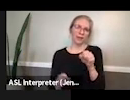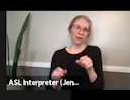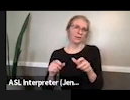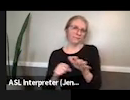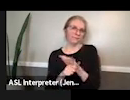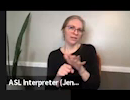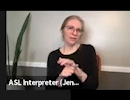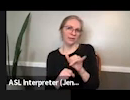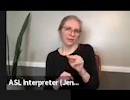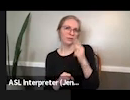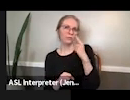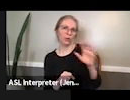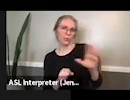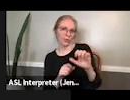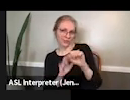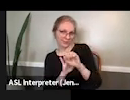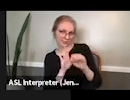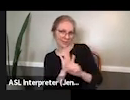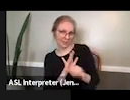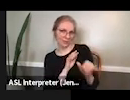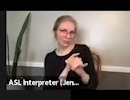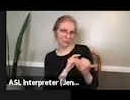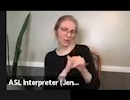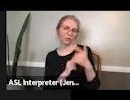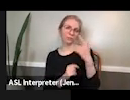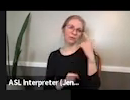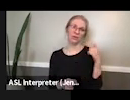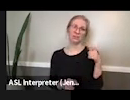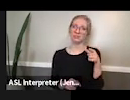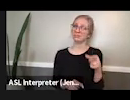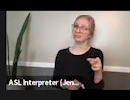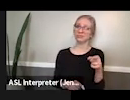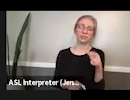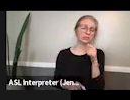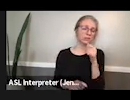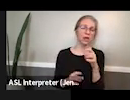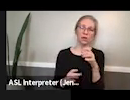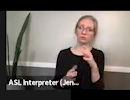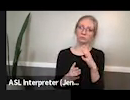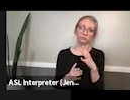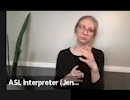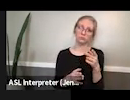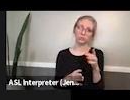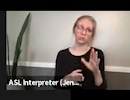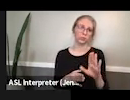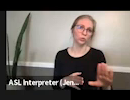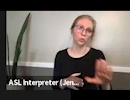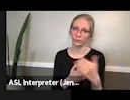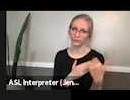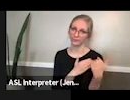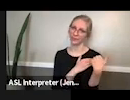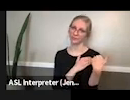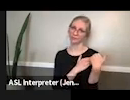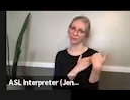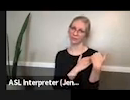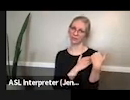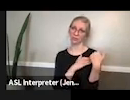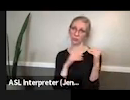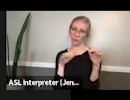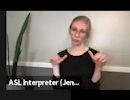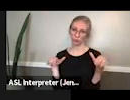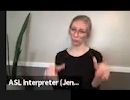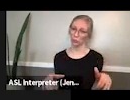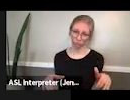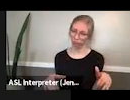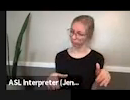well, because this isn't a part that's going to be your responsibility to do,